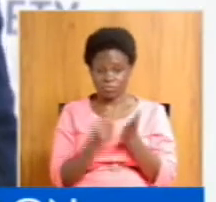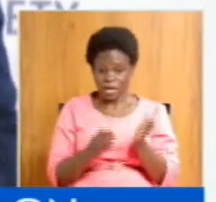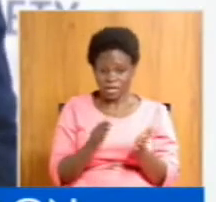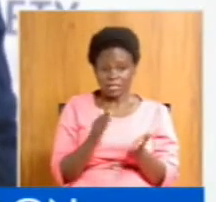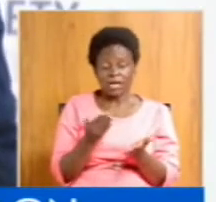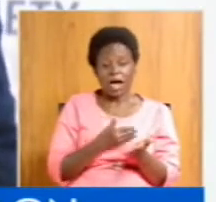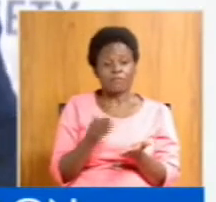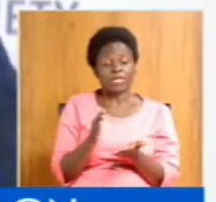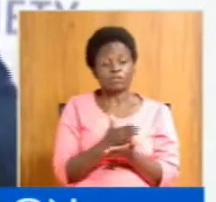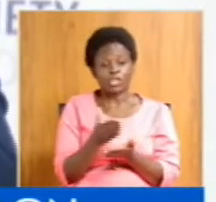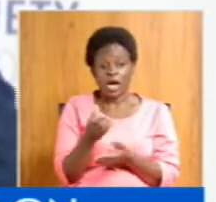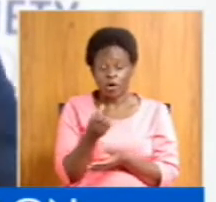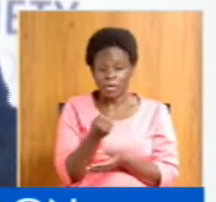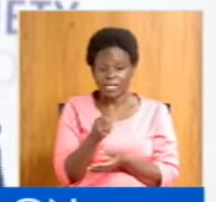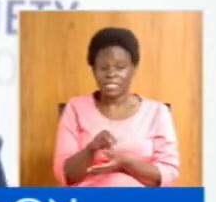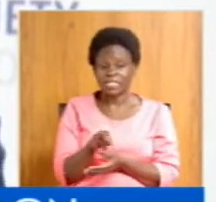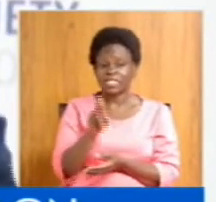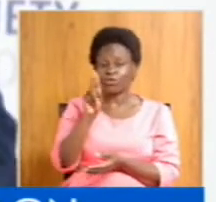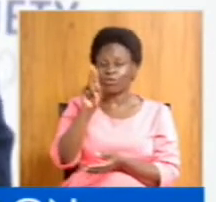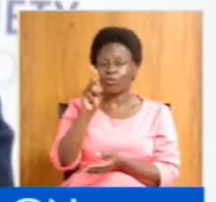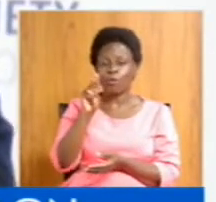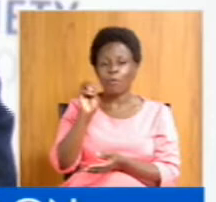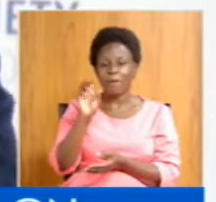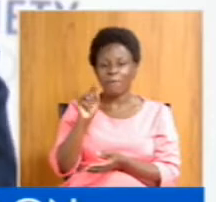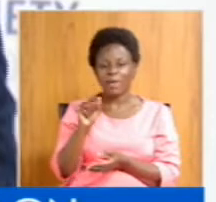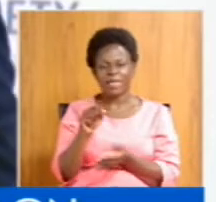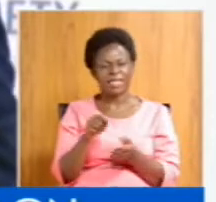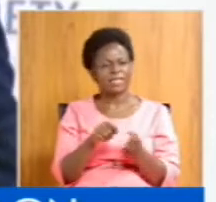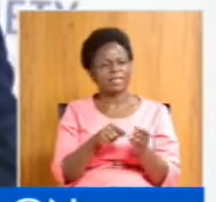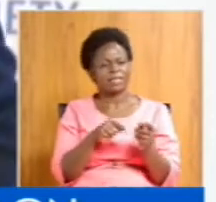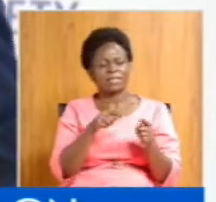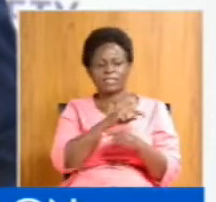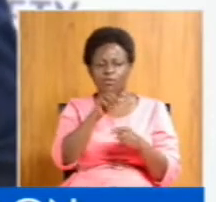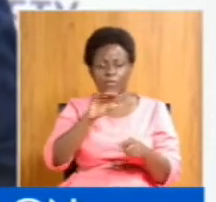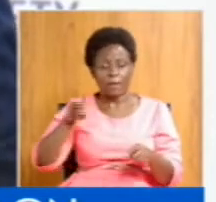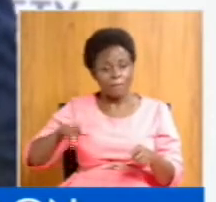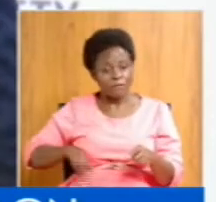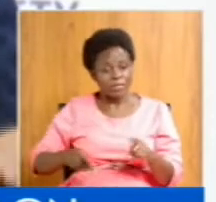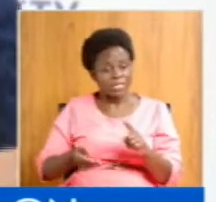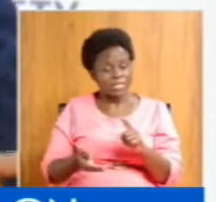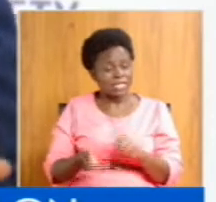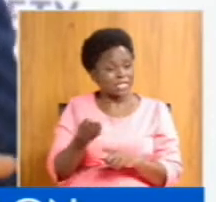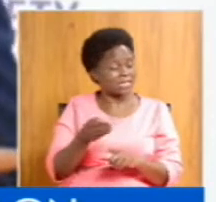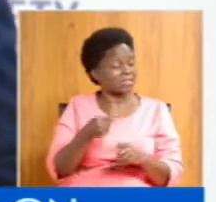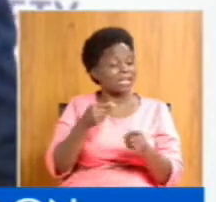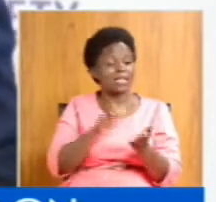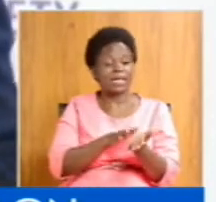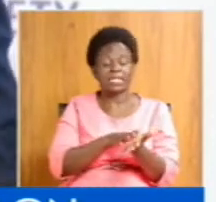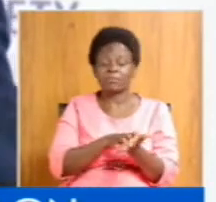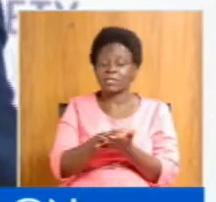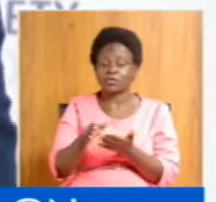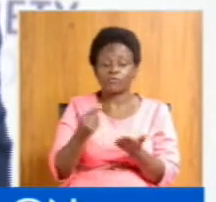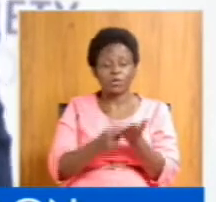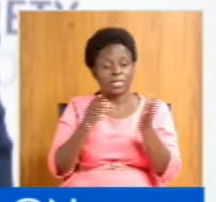in Wumeme Limited. So, for all the profit I'm going to illustrate, they take it at the expense of majority of the Ugandans that